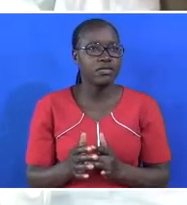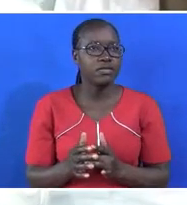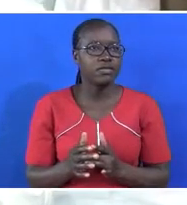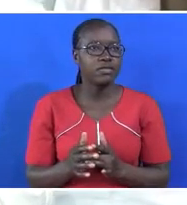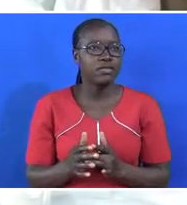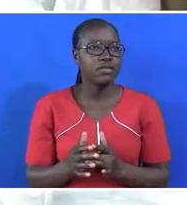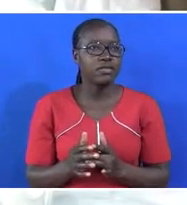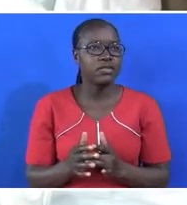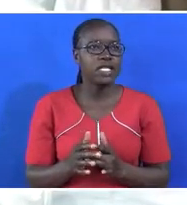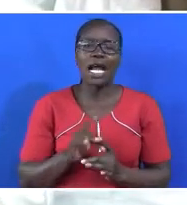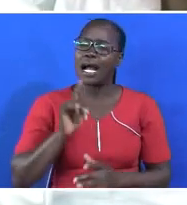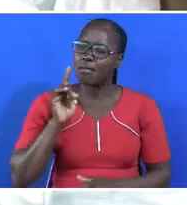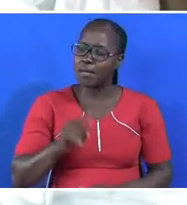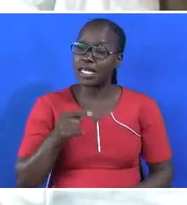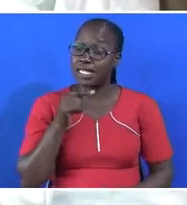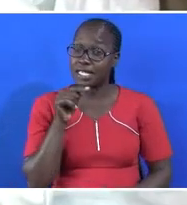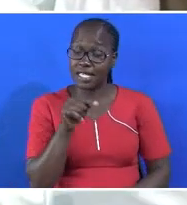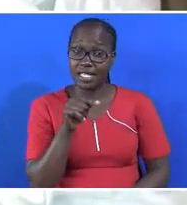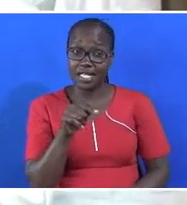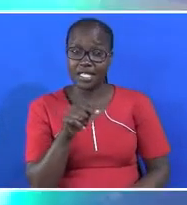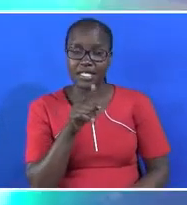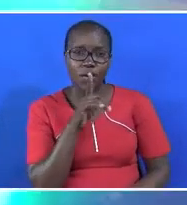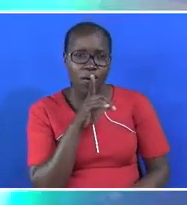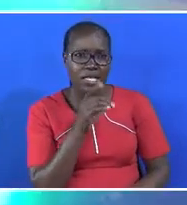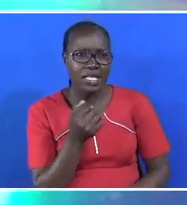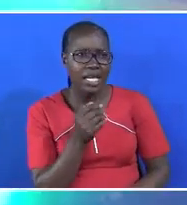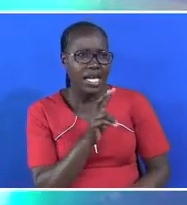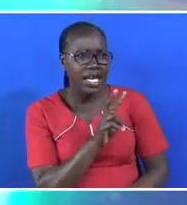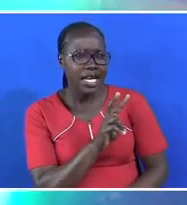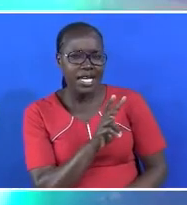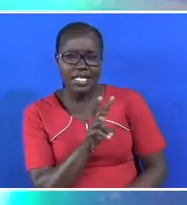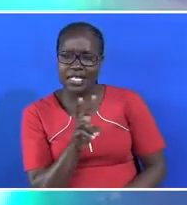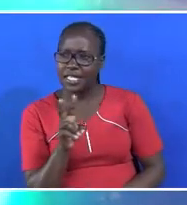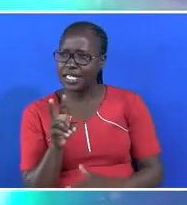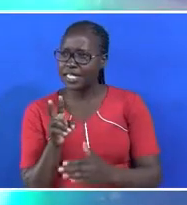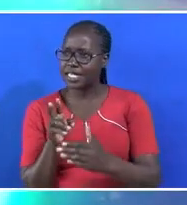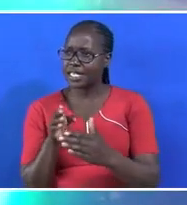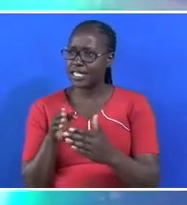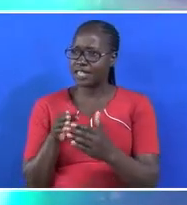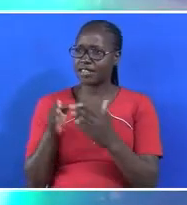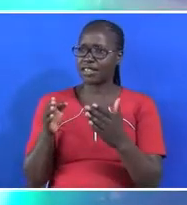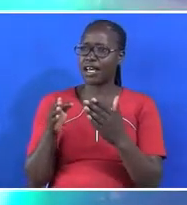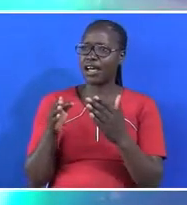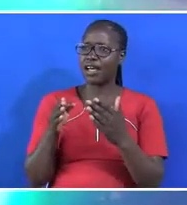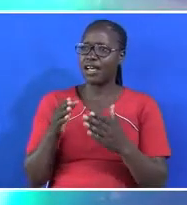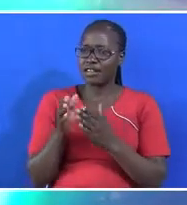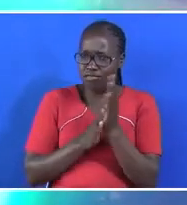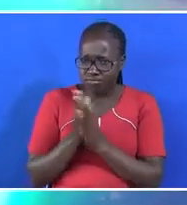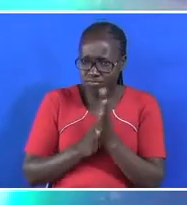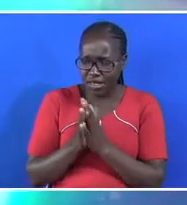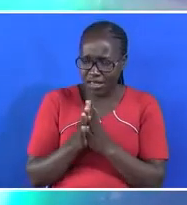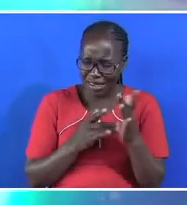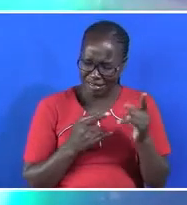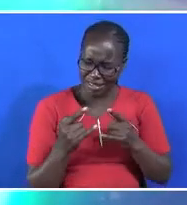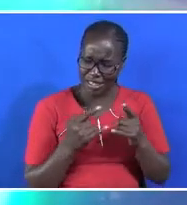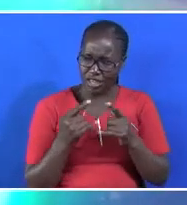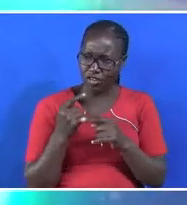I must say this quietly, that I see the clamor for titles even in the church.